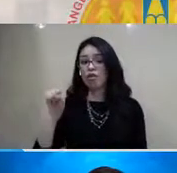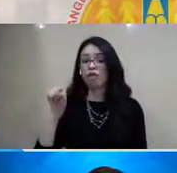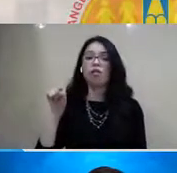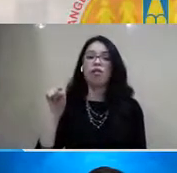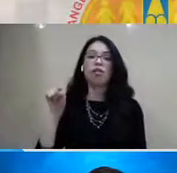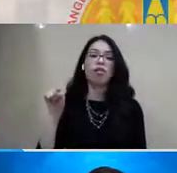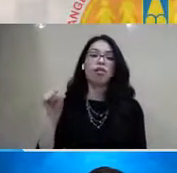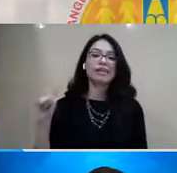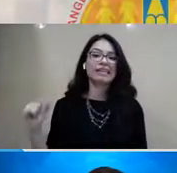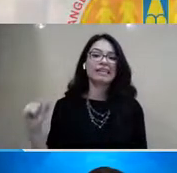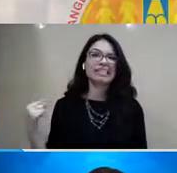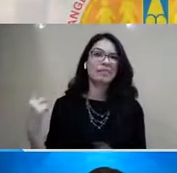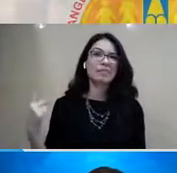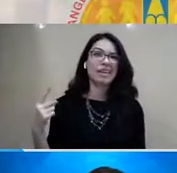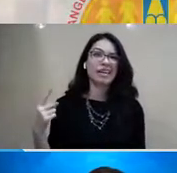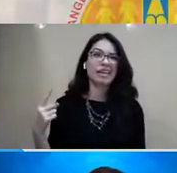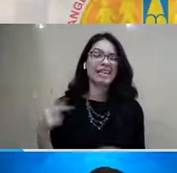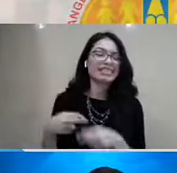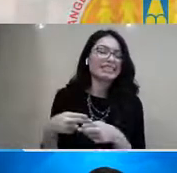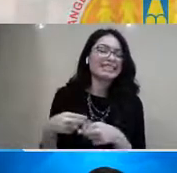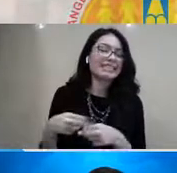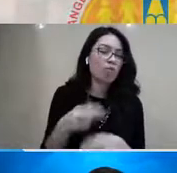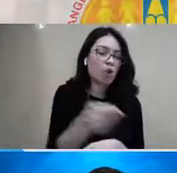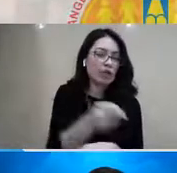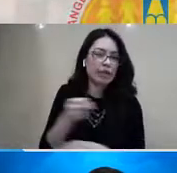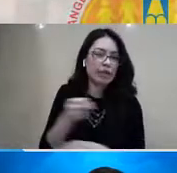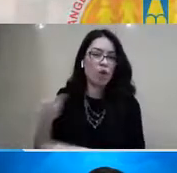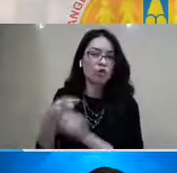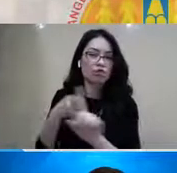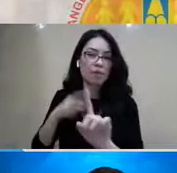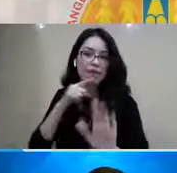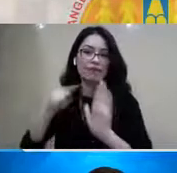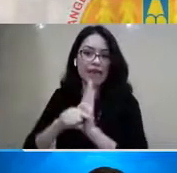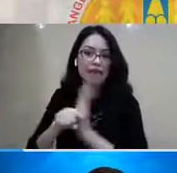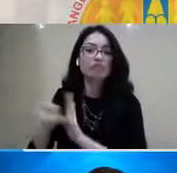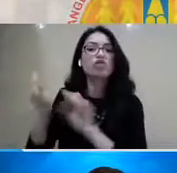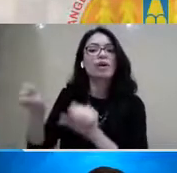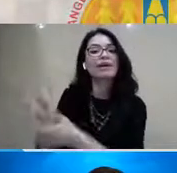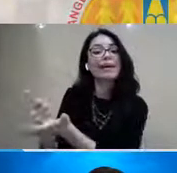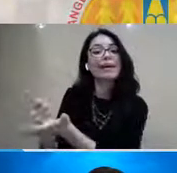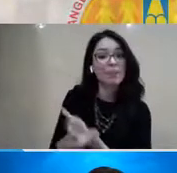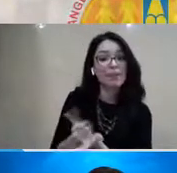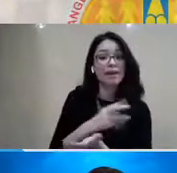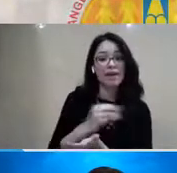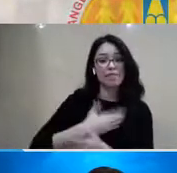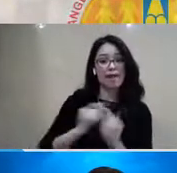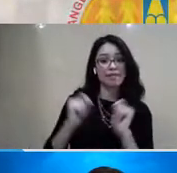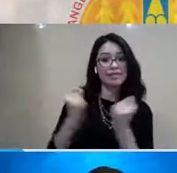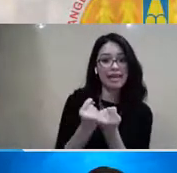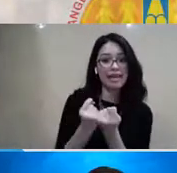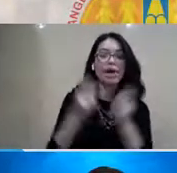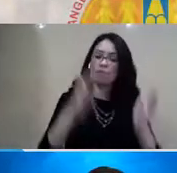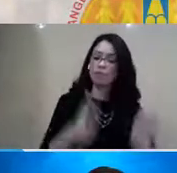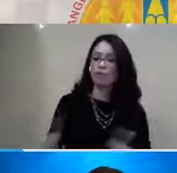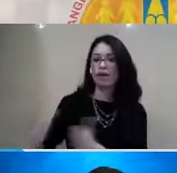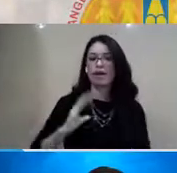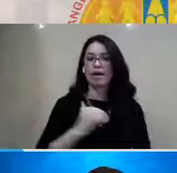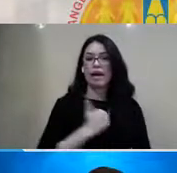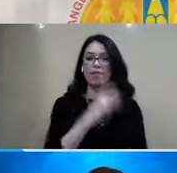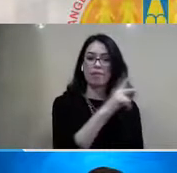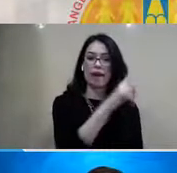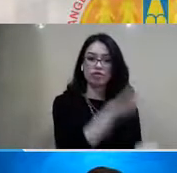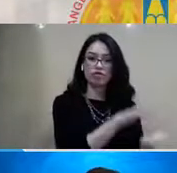assignment in Local District South to help me and the leadership team in preparing our back to school response